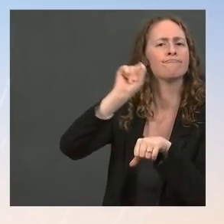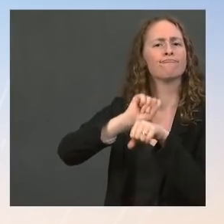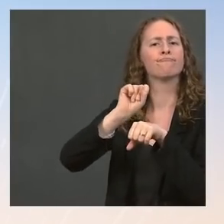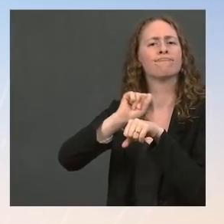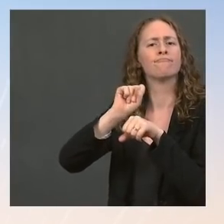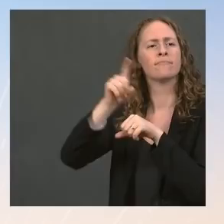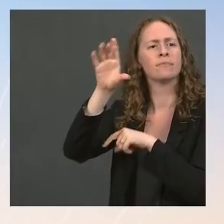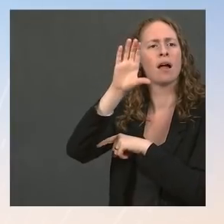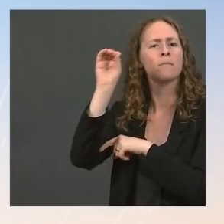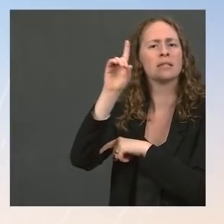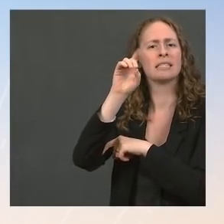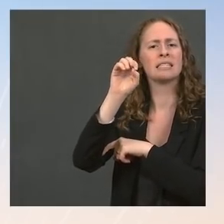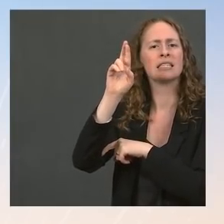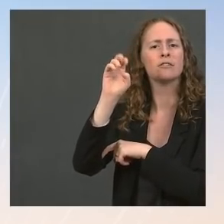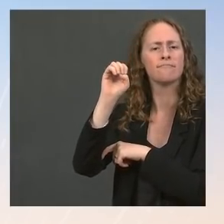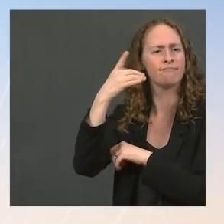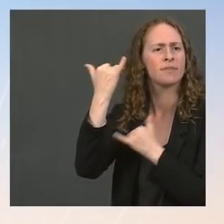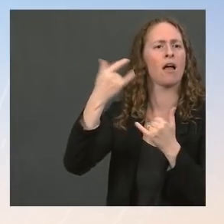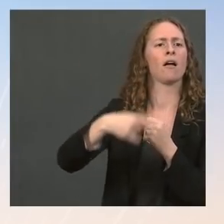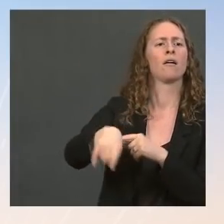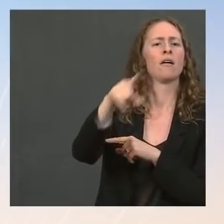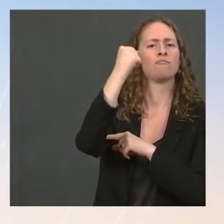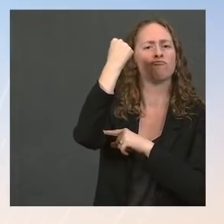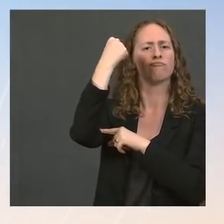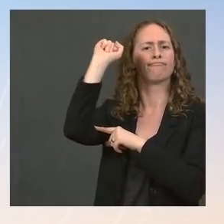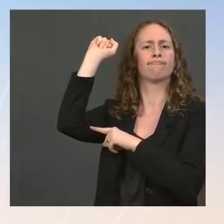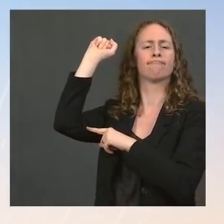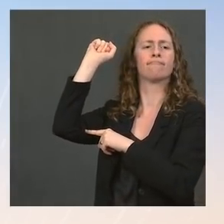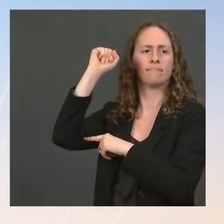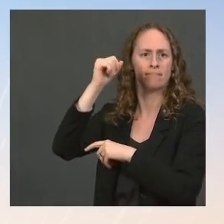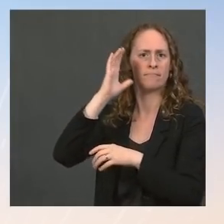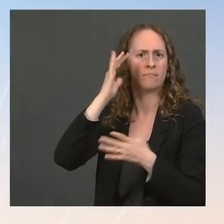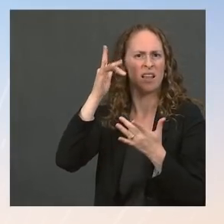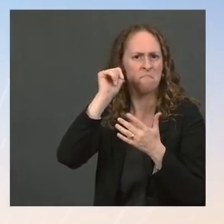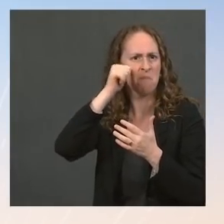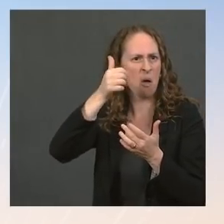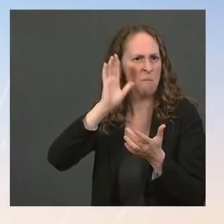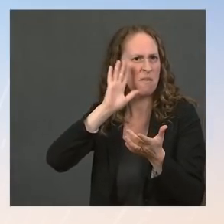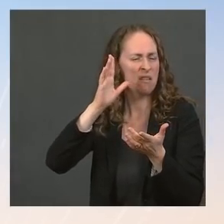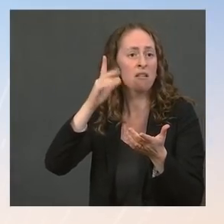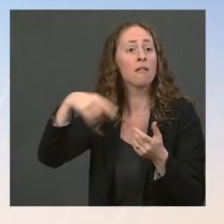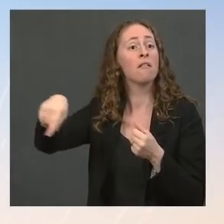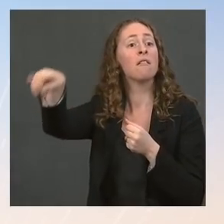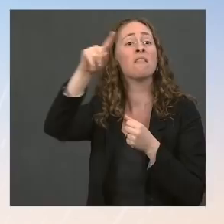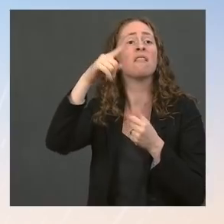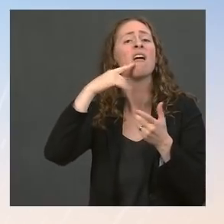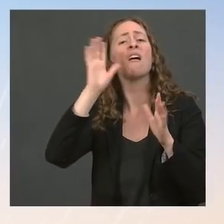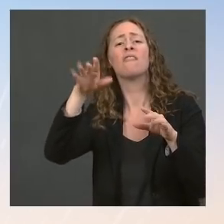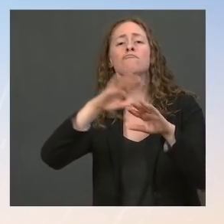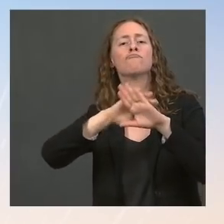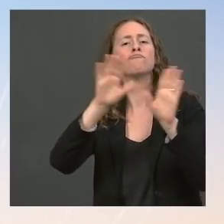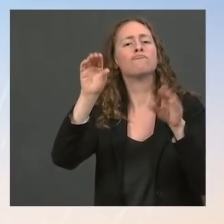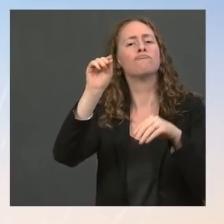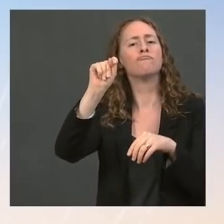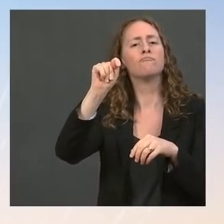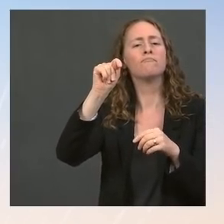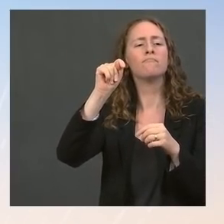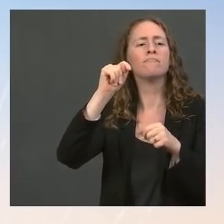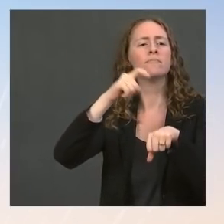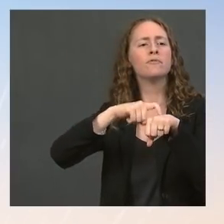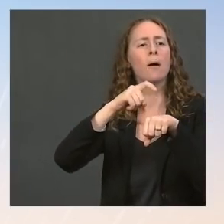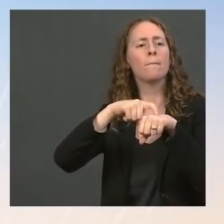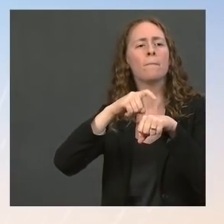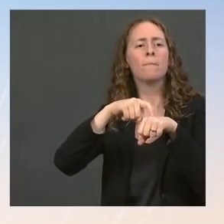contract expires tomorrow night after the company proposed cutting overtime pay, increasing health care premiums, and